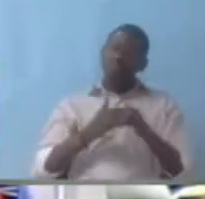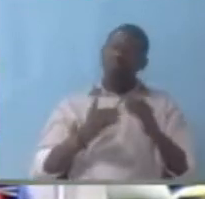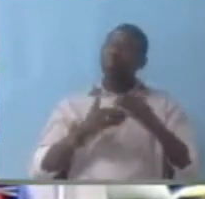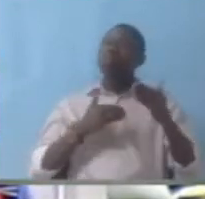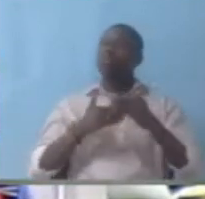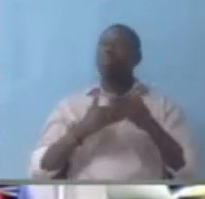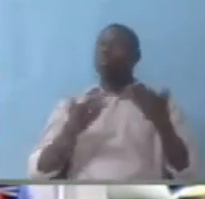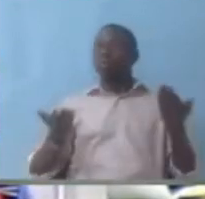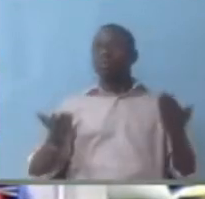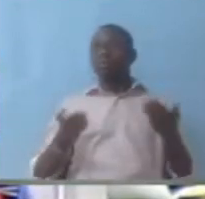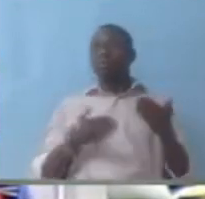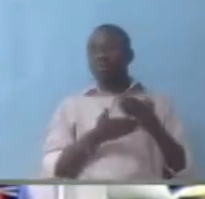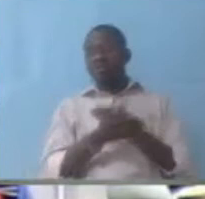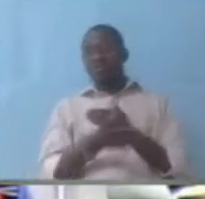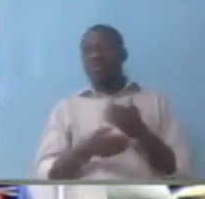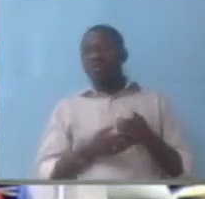miyalanko woleketa mola.